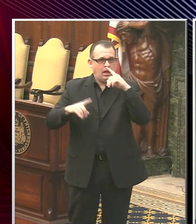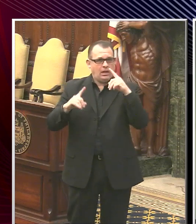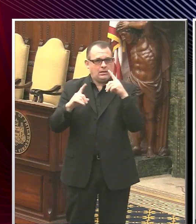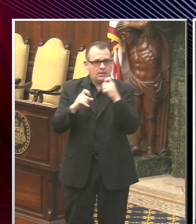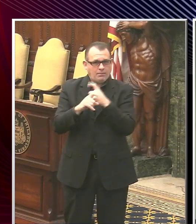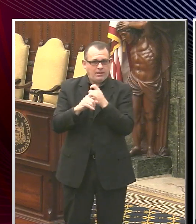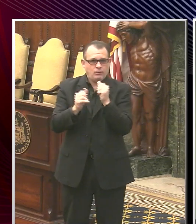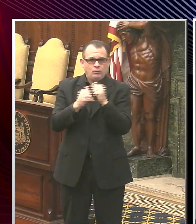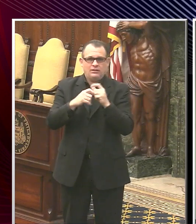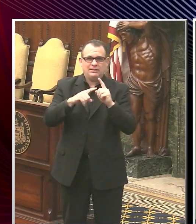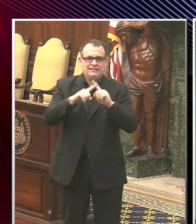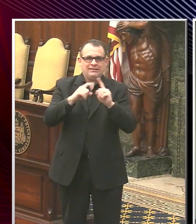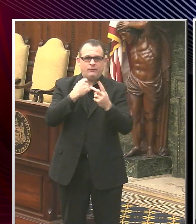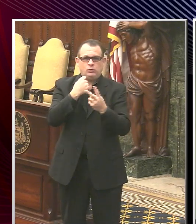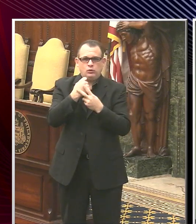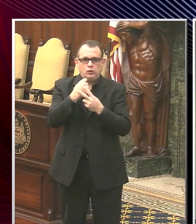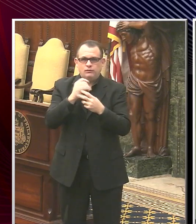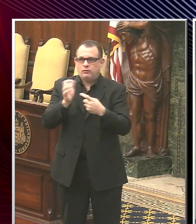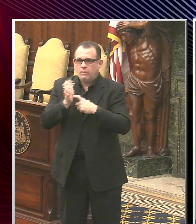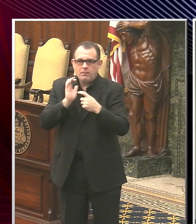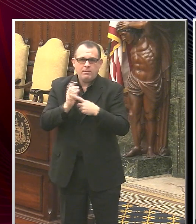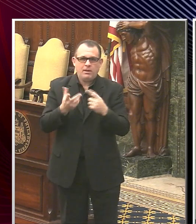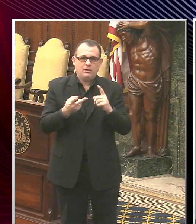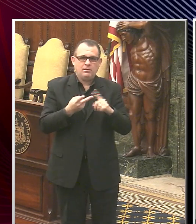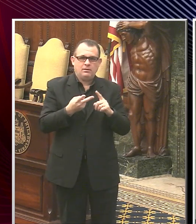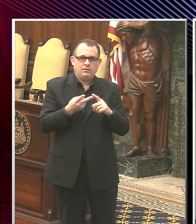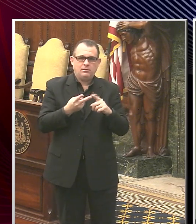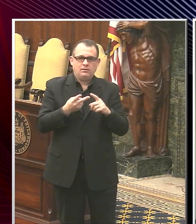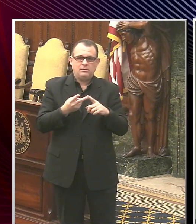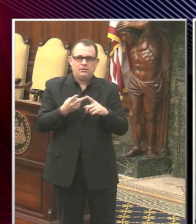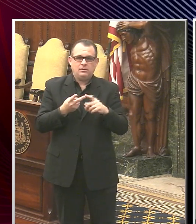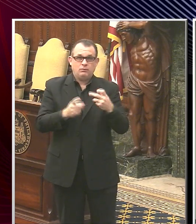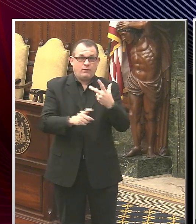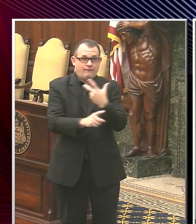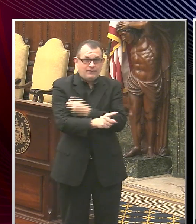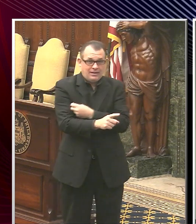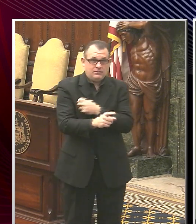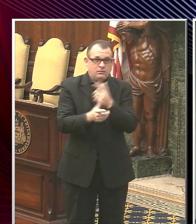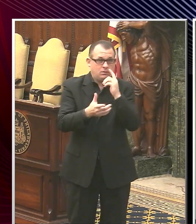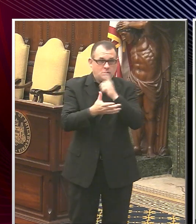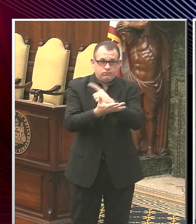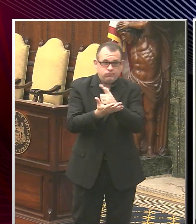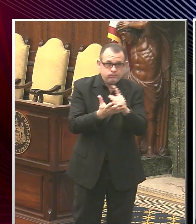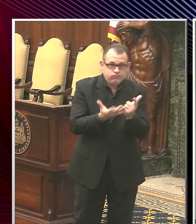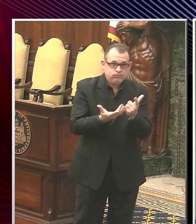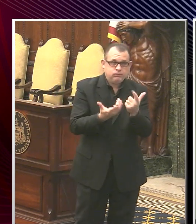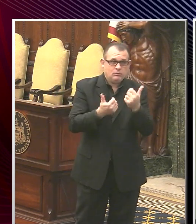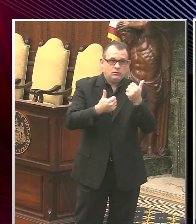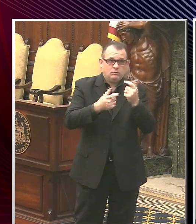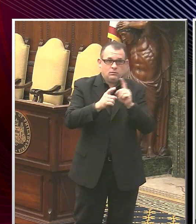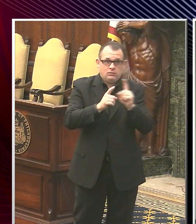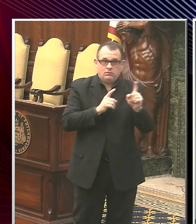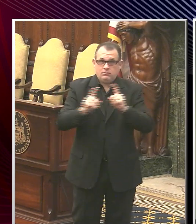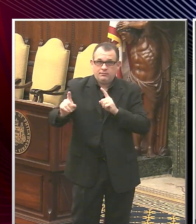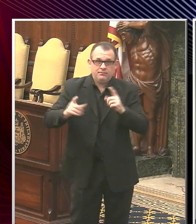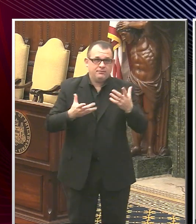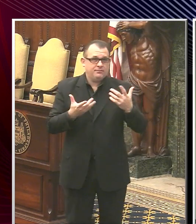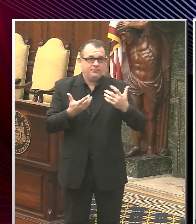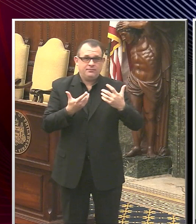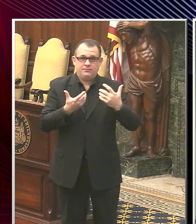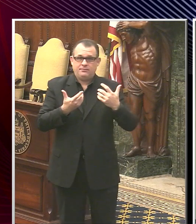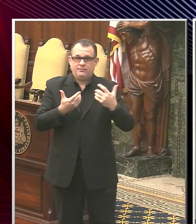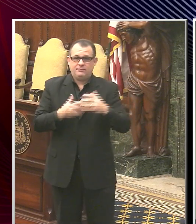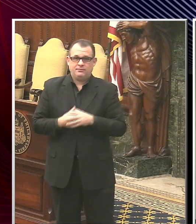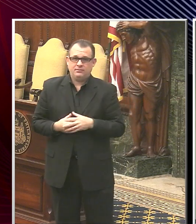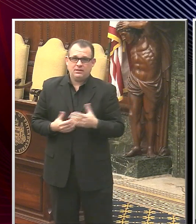storage requirements. We need to maintain social distancing at sites. We have to set up clinics to meet where the priority populations